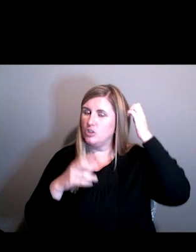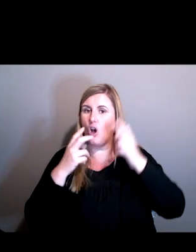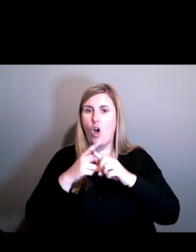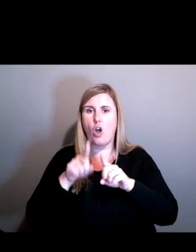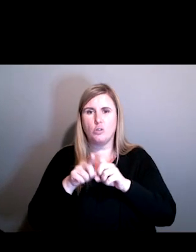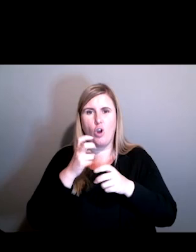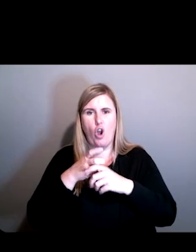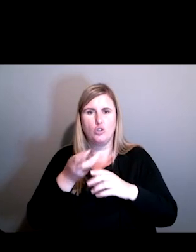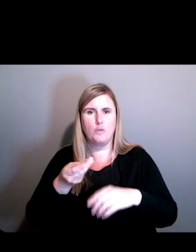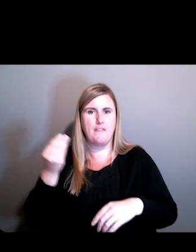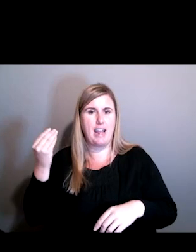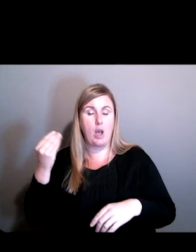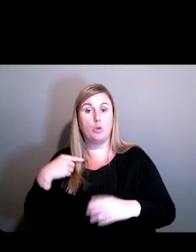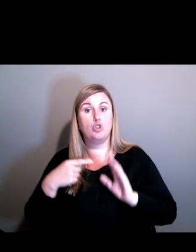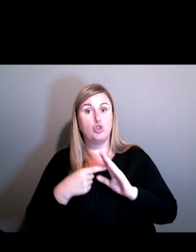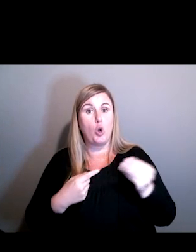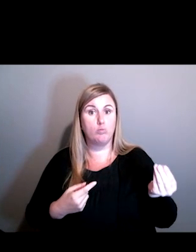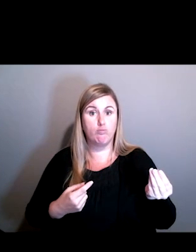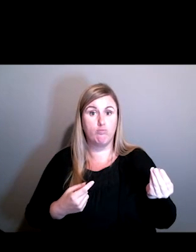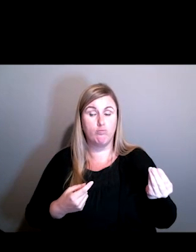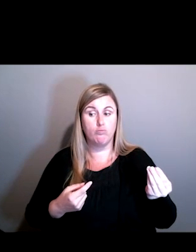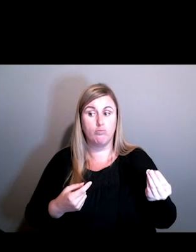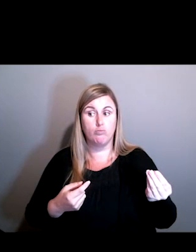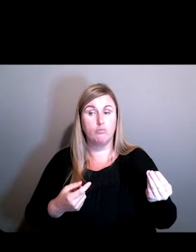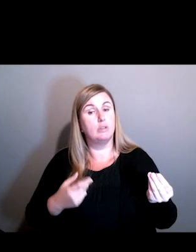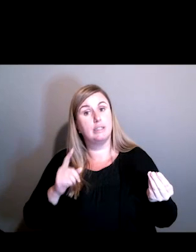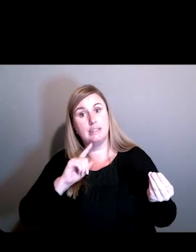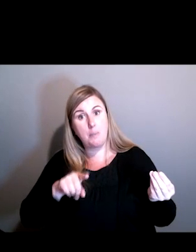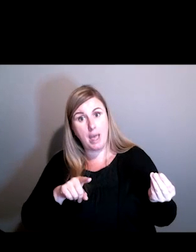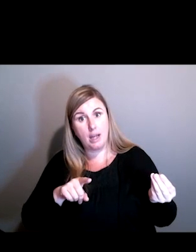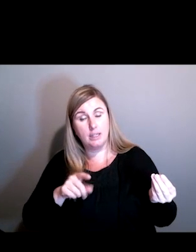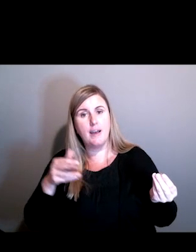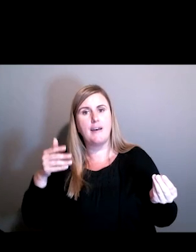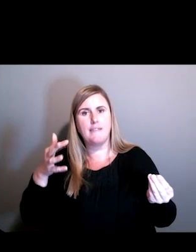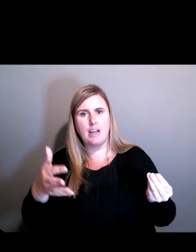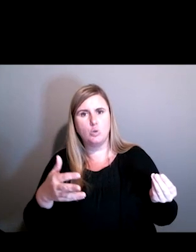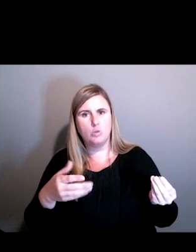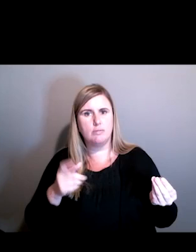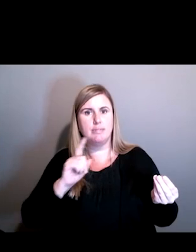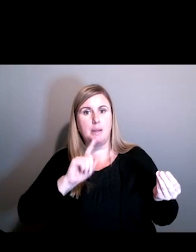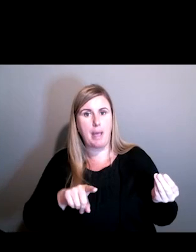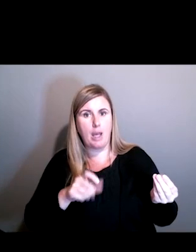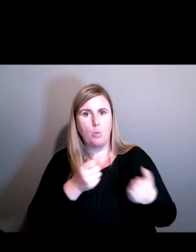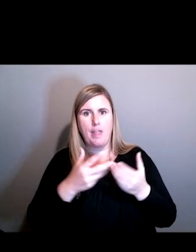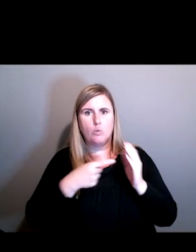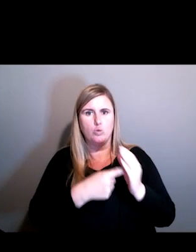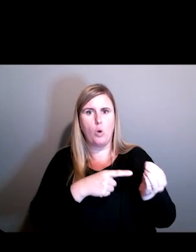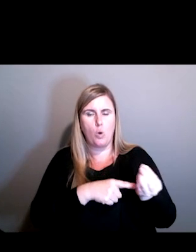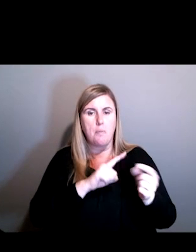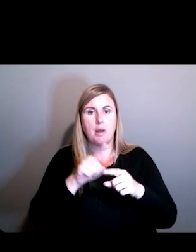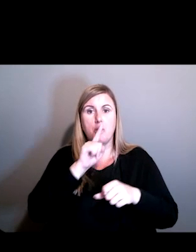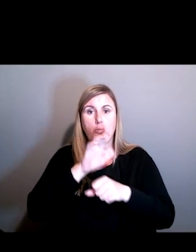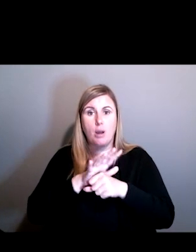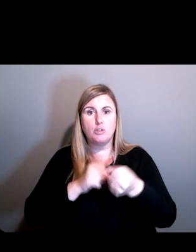fade out. So we just show the item and give the demand. Eventually we can just give the demand without showing the item,